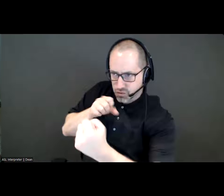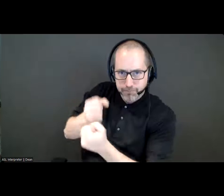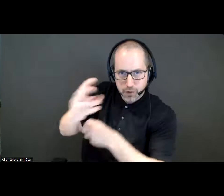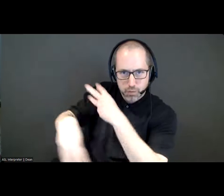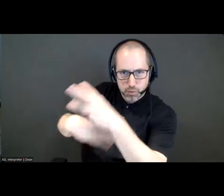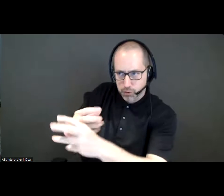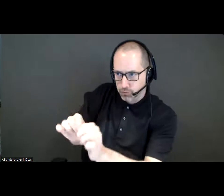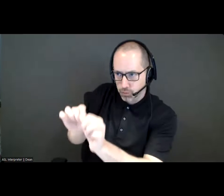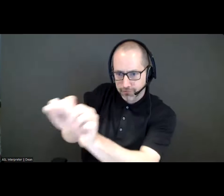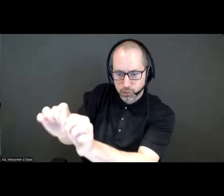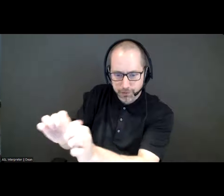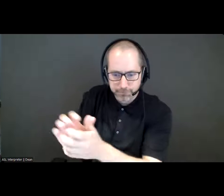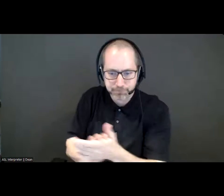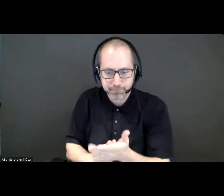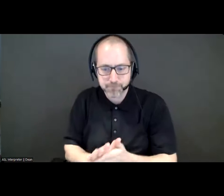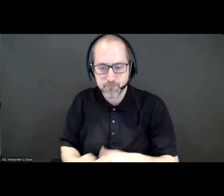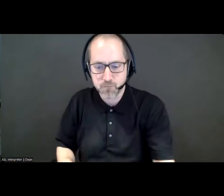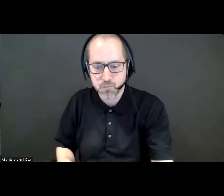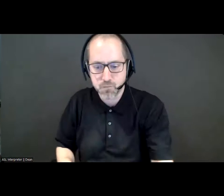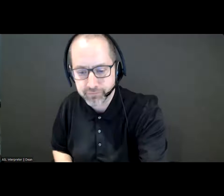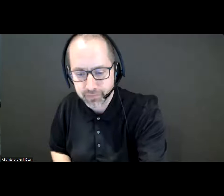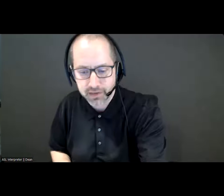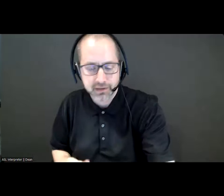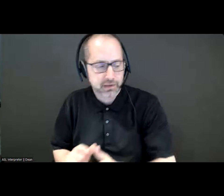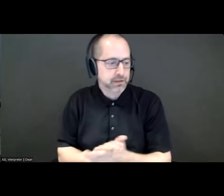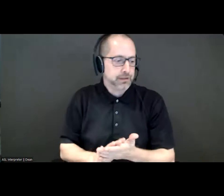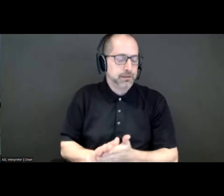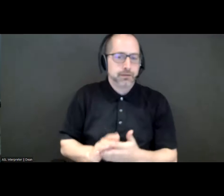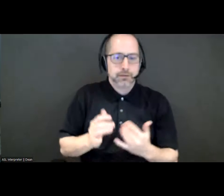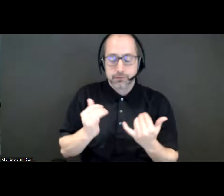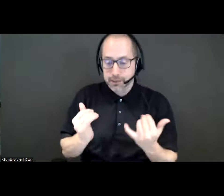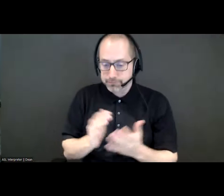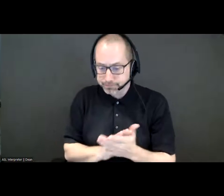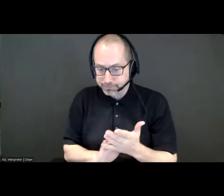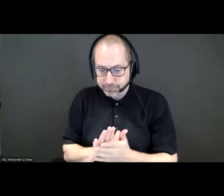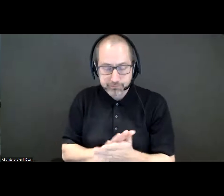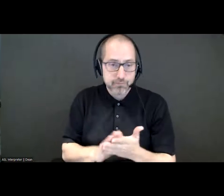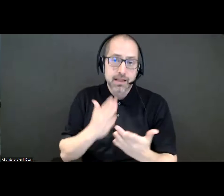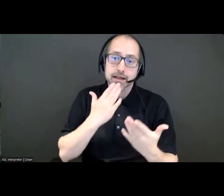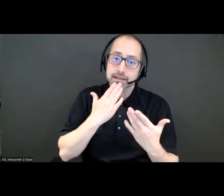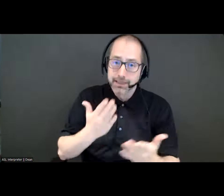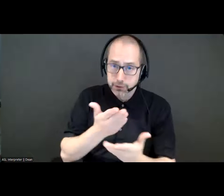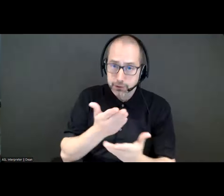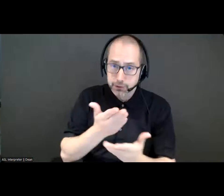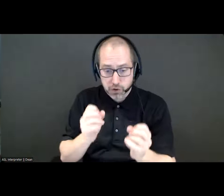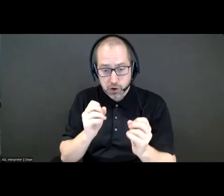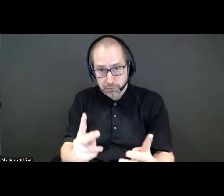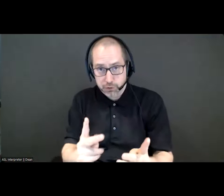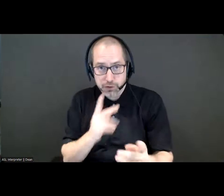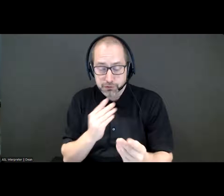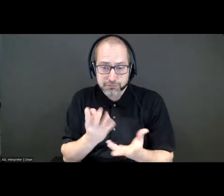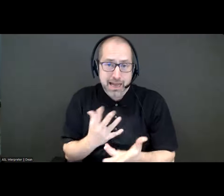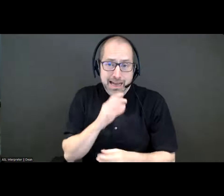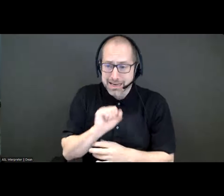the 10 minutes here. But thank you very much for this opportunity. I guess at 92, you're just glad to